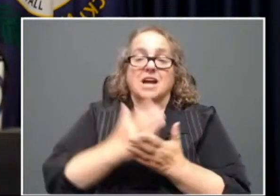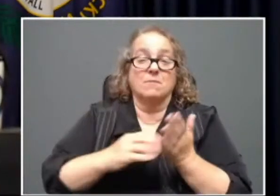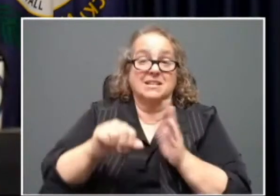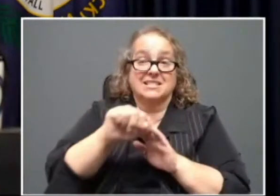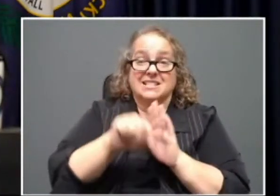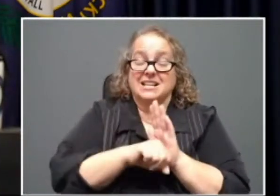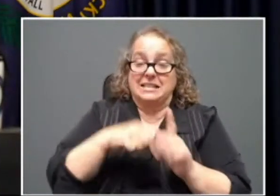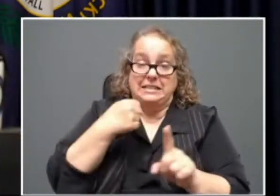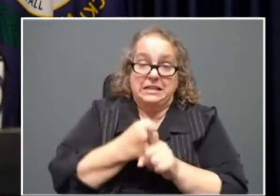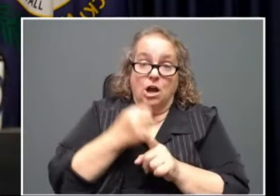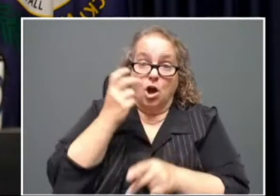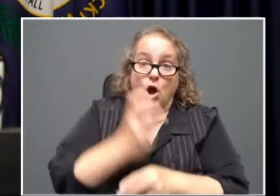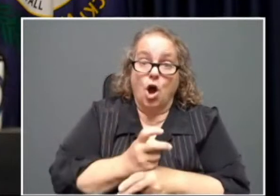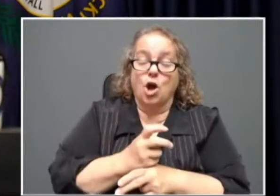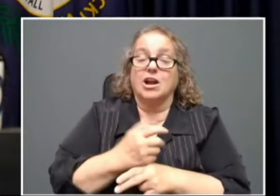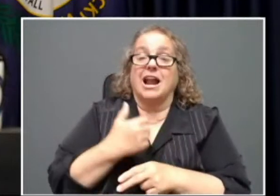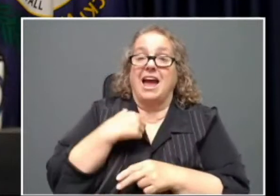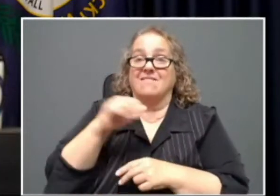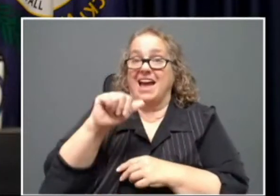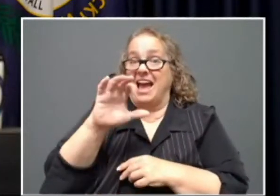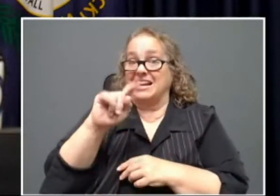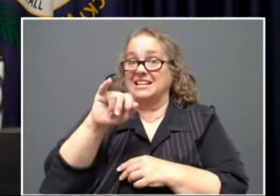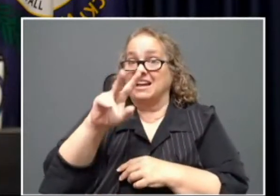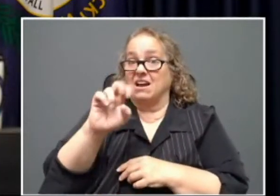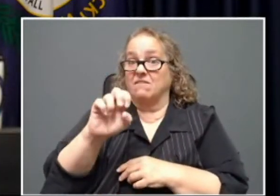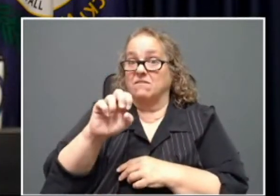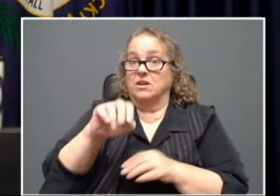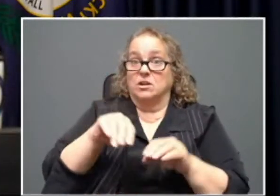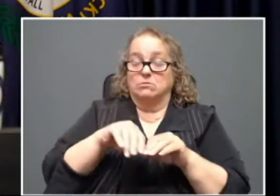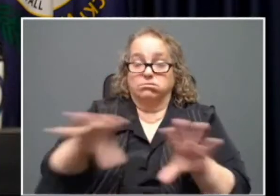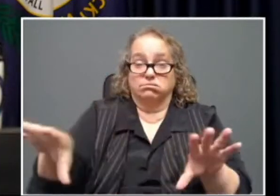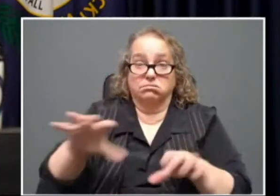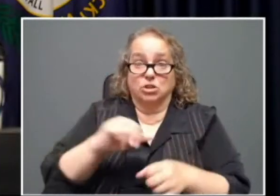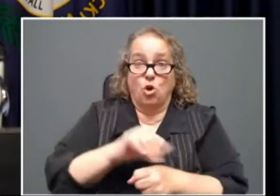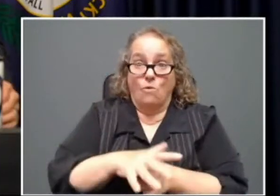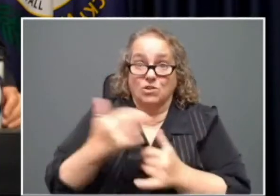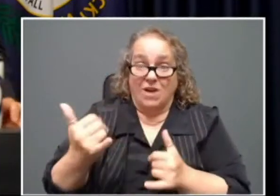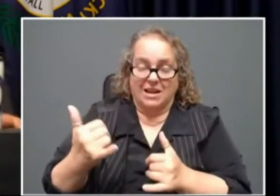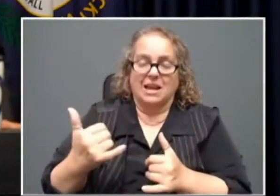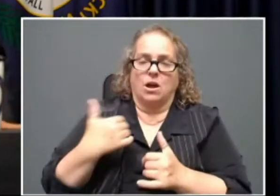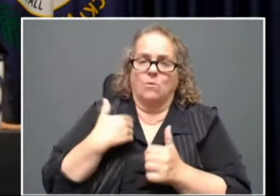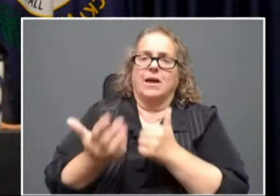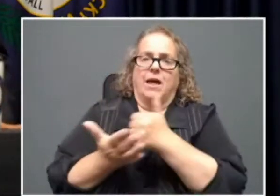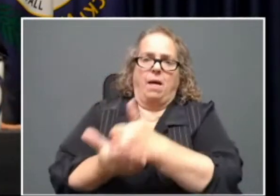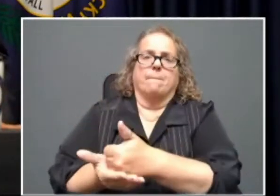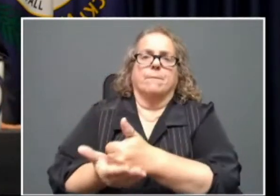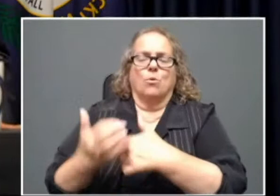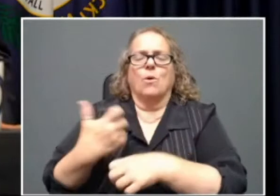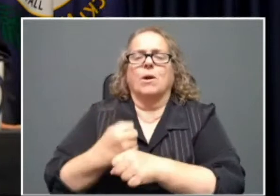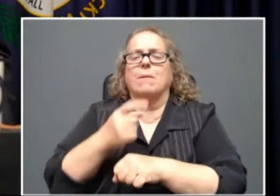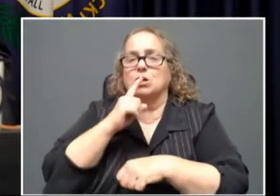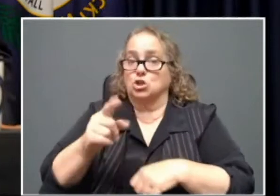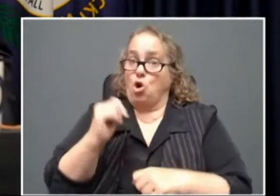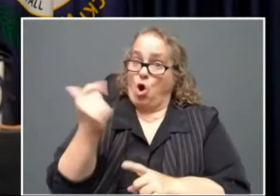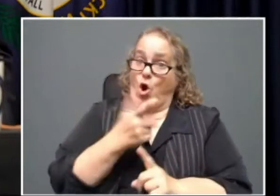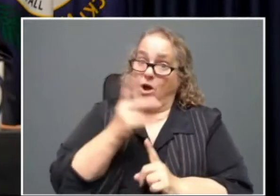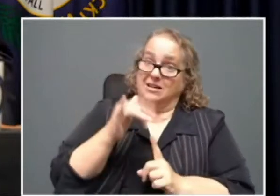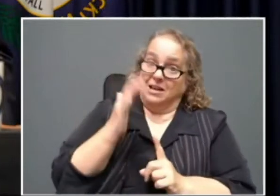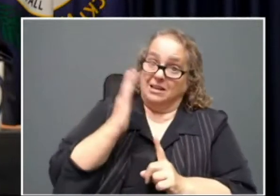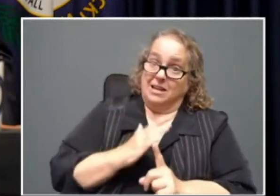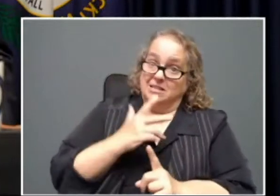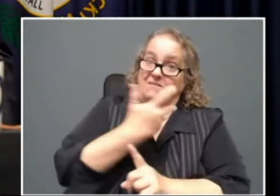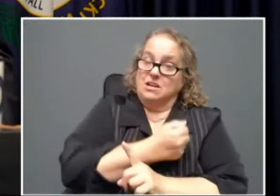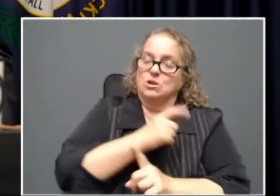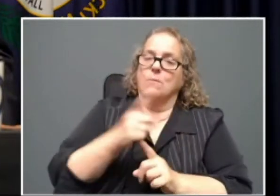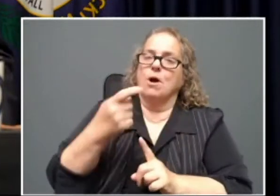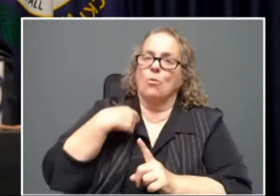have active outbreaks right now. And we believe that while we want to make sure every Kentuckian is vaccinated, that we need to get this